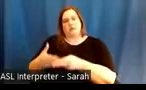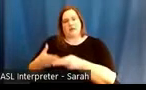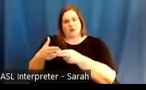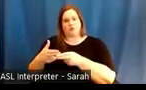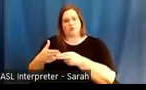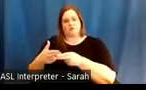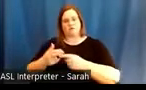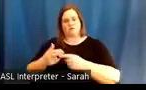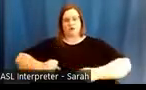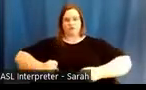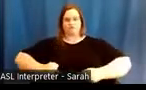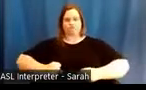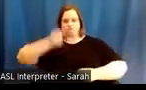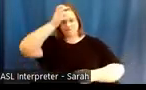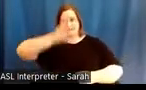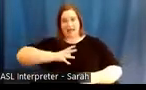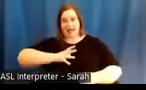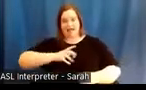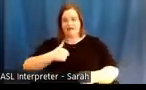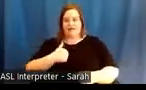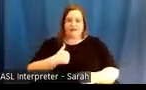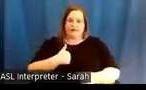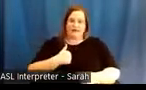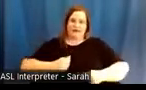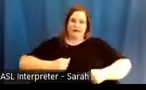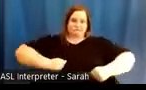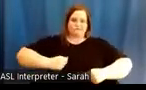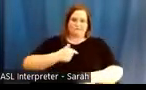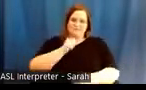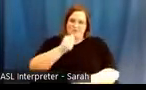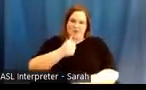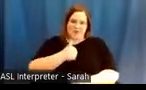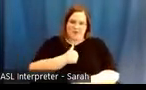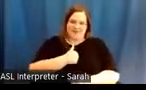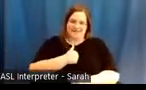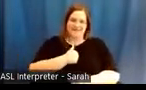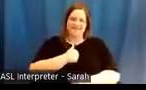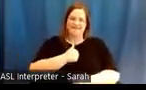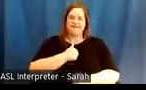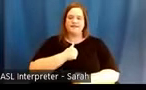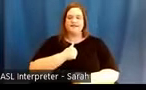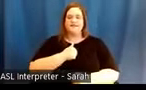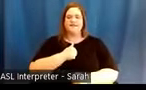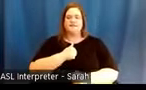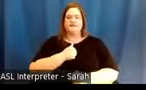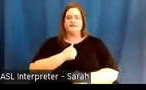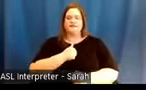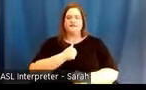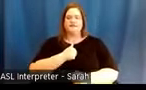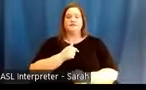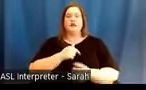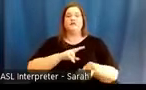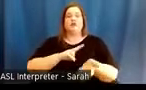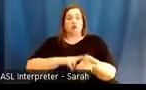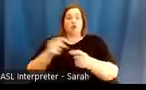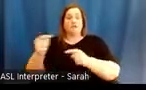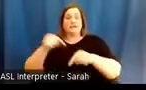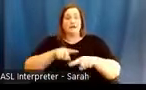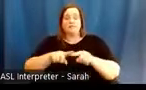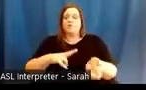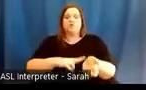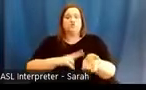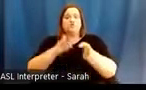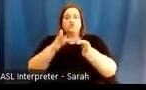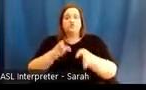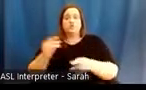big guy, and I'm not very big. You know, he has nursing coming, but nursing only comes, I